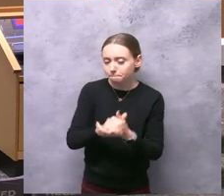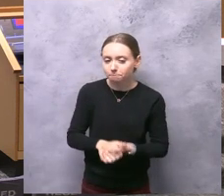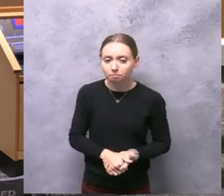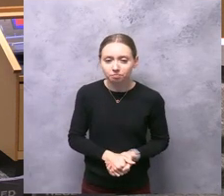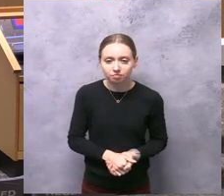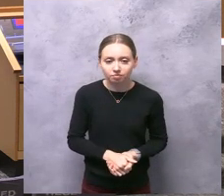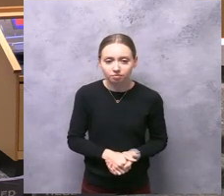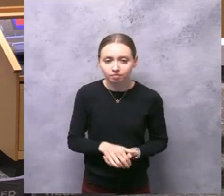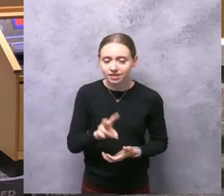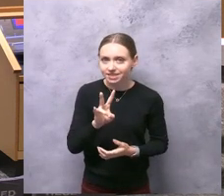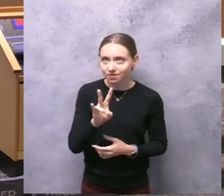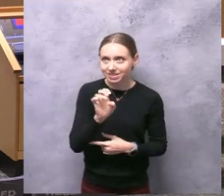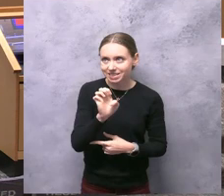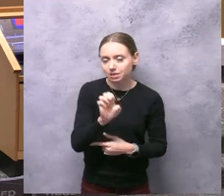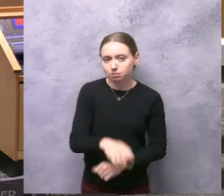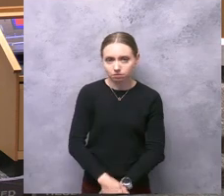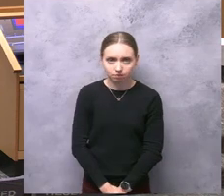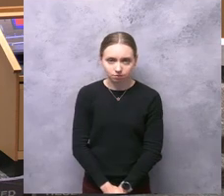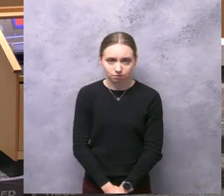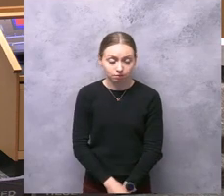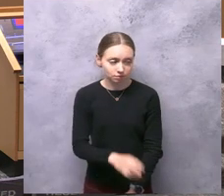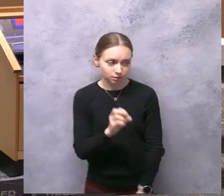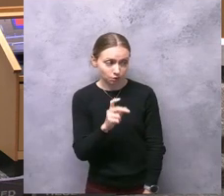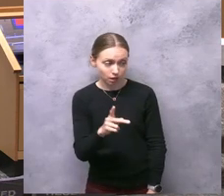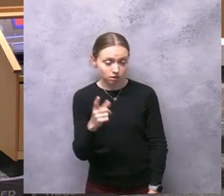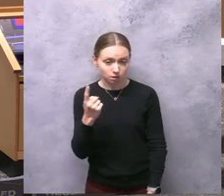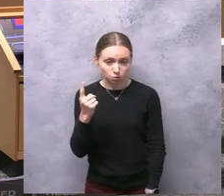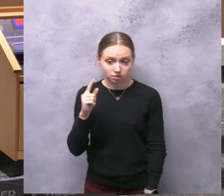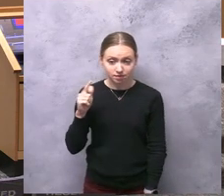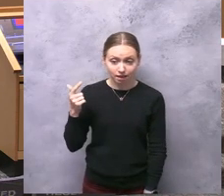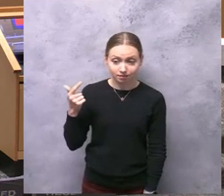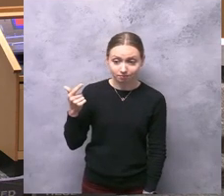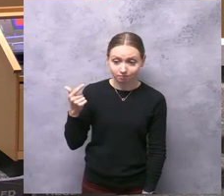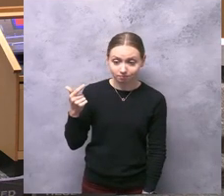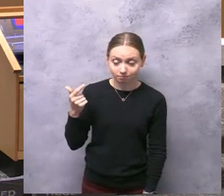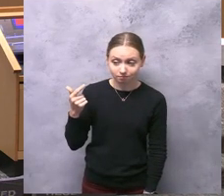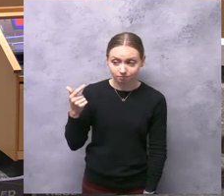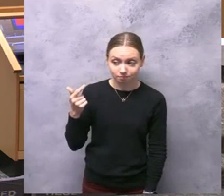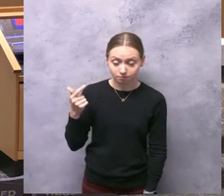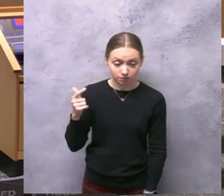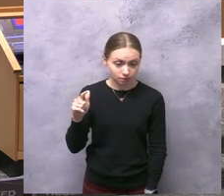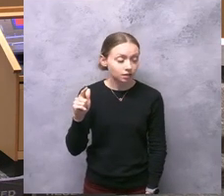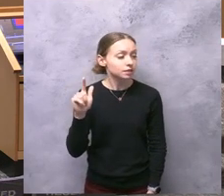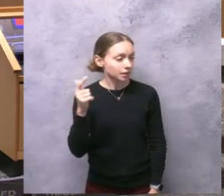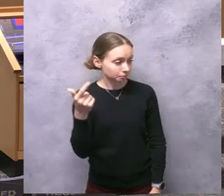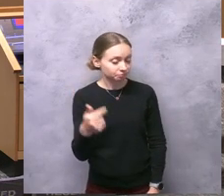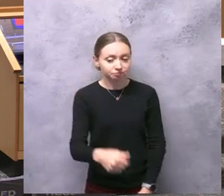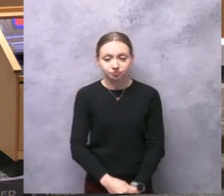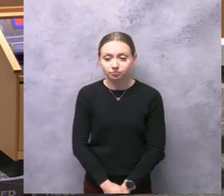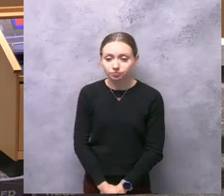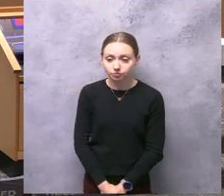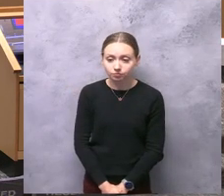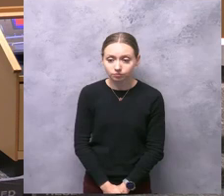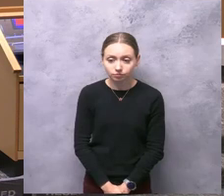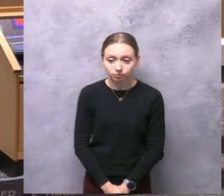Was it 7E? Okay. May I have a second? A second.